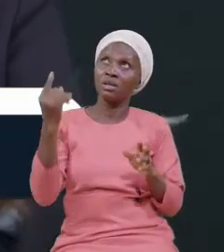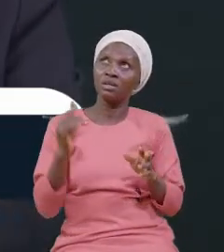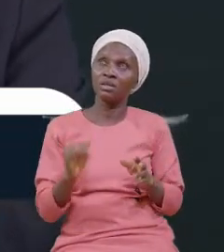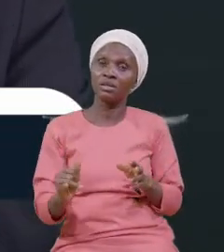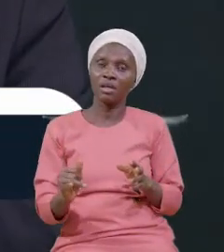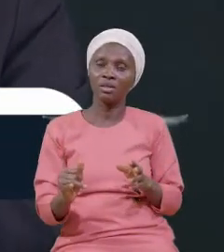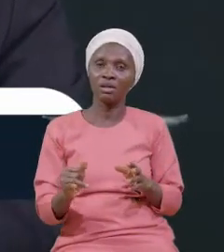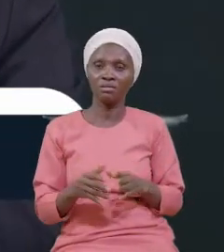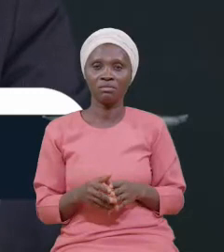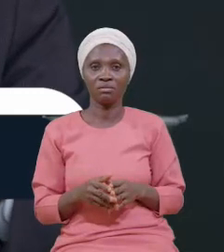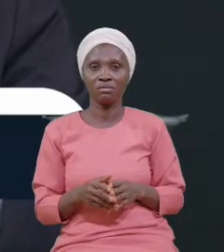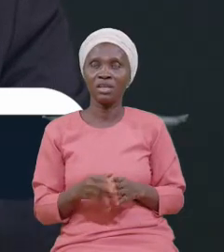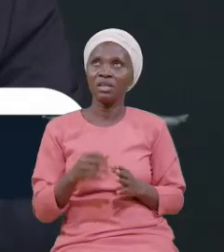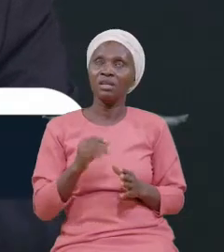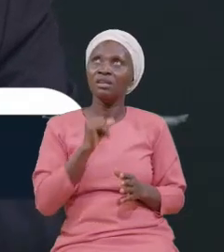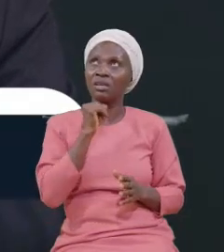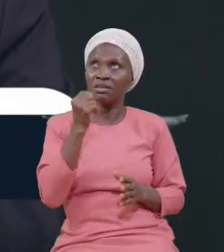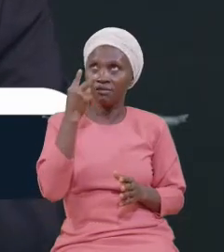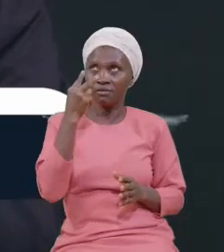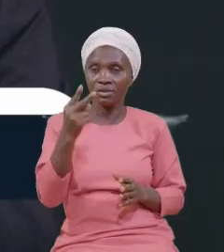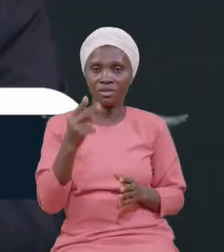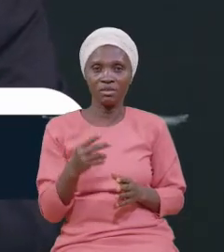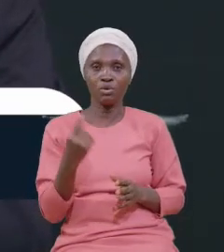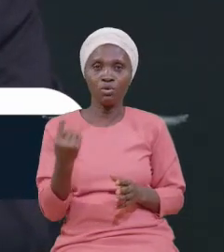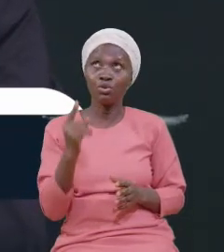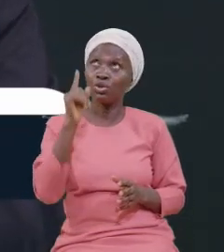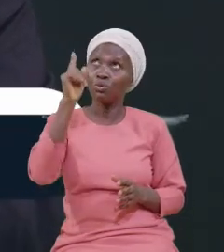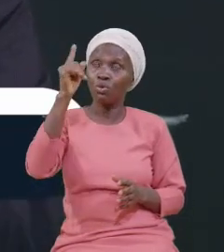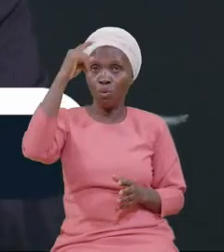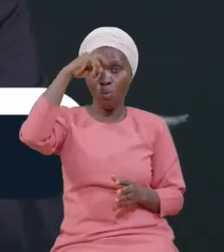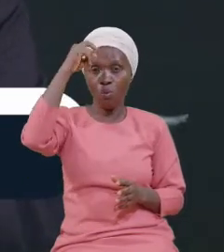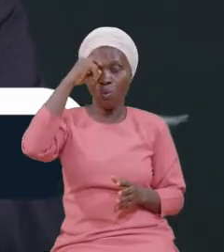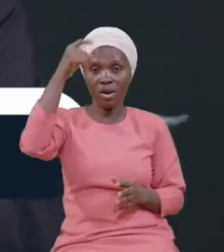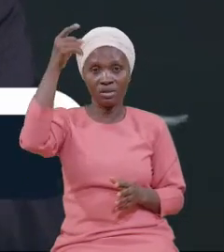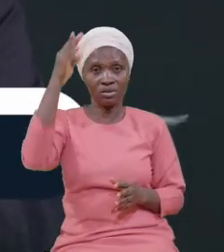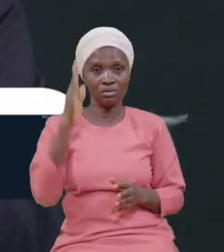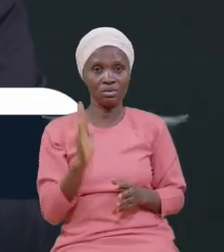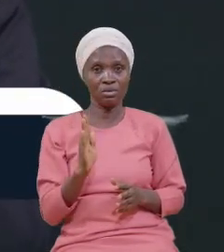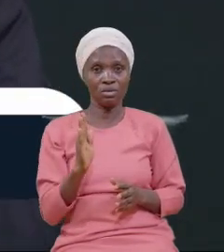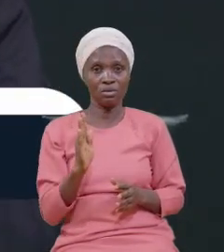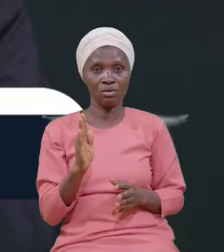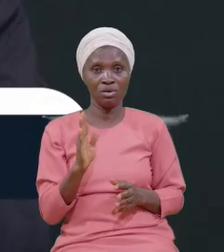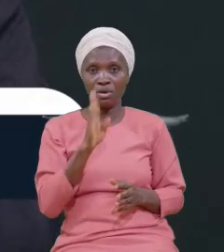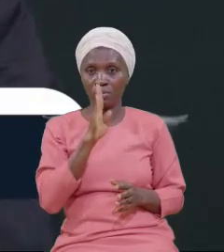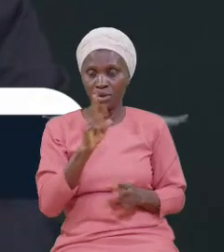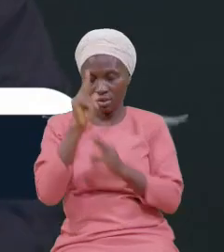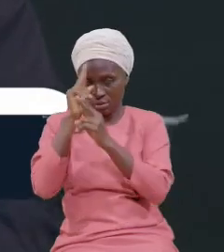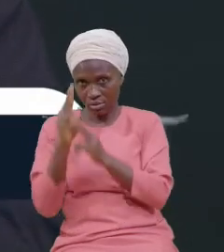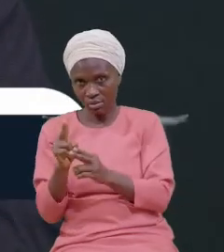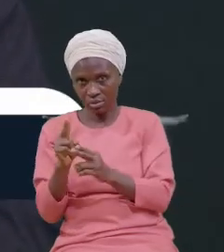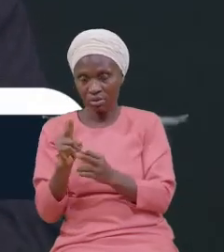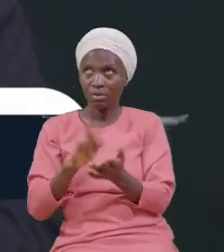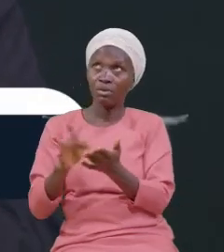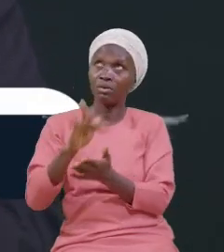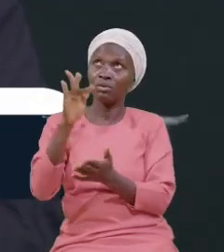invisible, invisible, the only wise God, the honor and glory forever